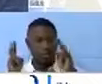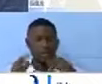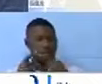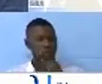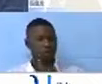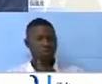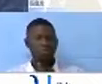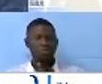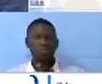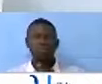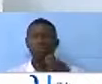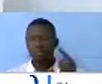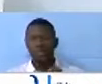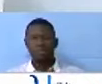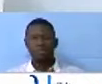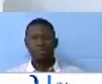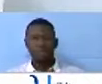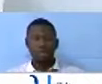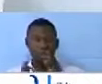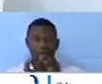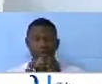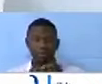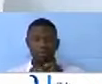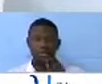point, I told the panel members,